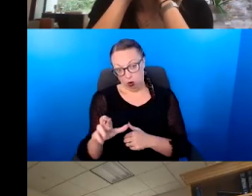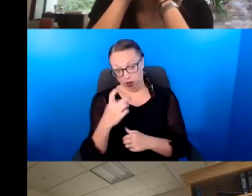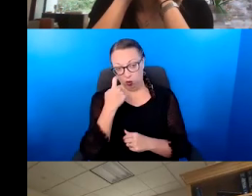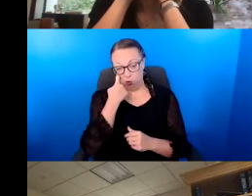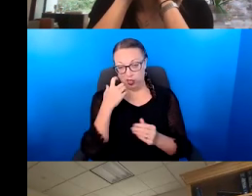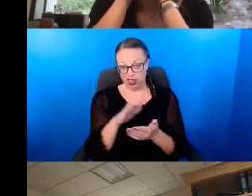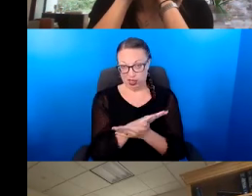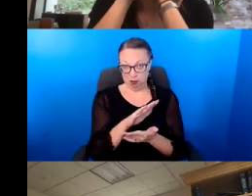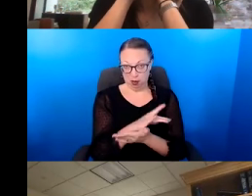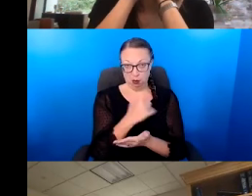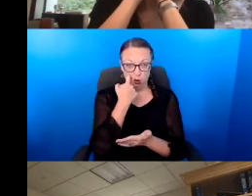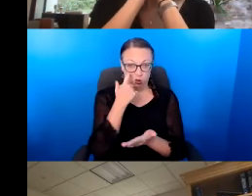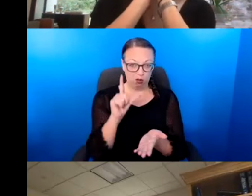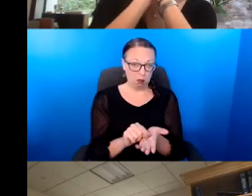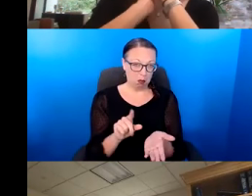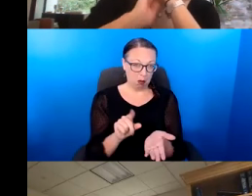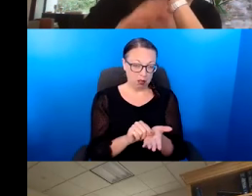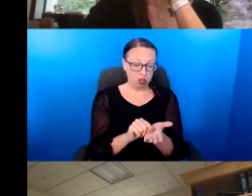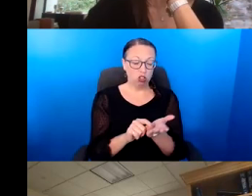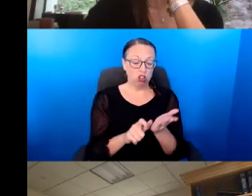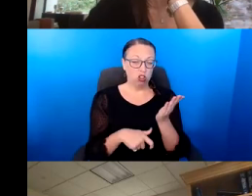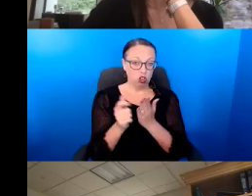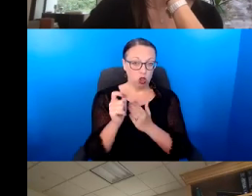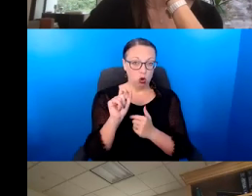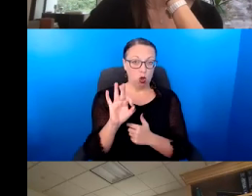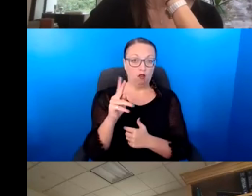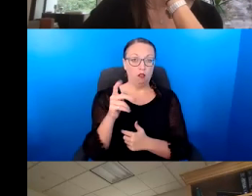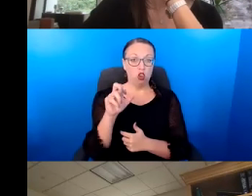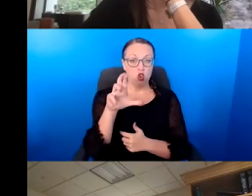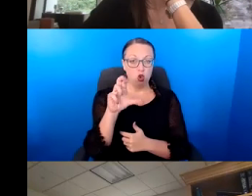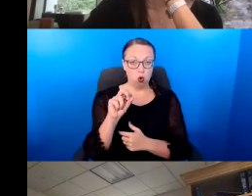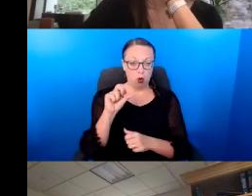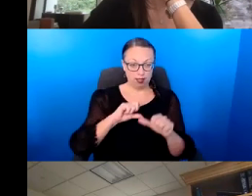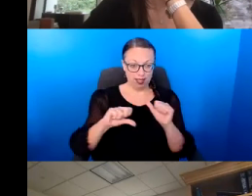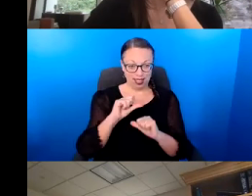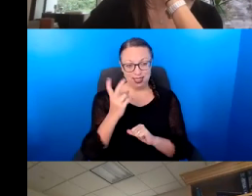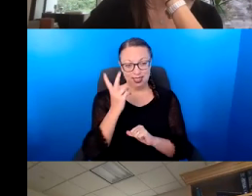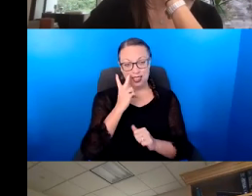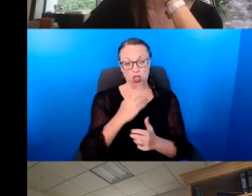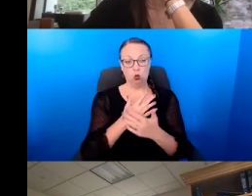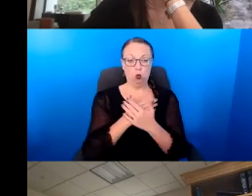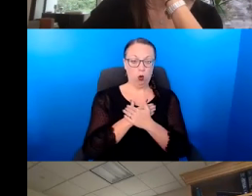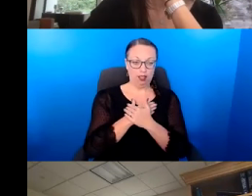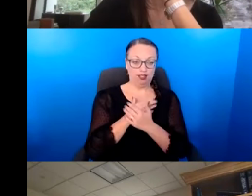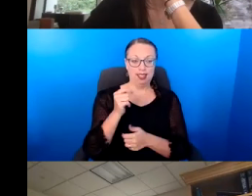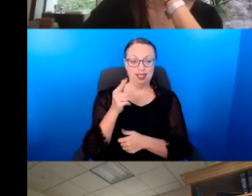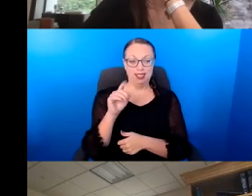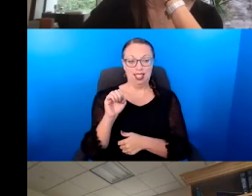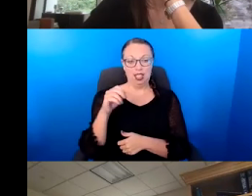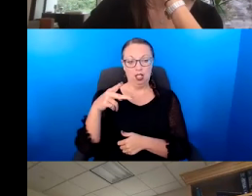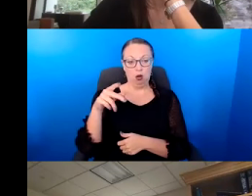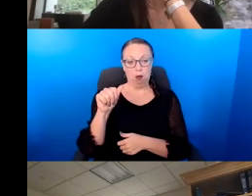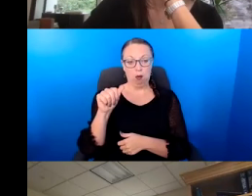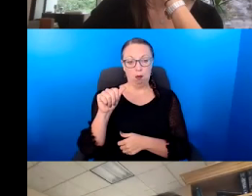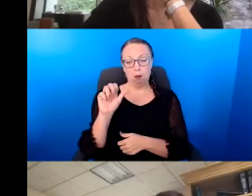was just published in the Journal of Neuroscience, looking at resting state parcellation of the same area.